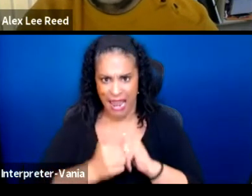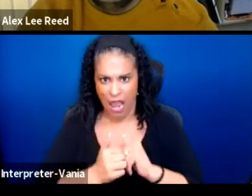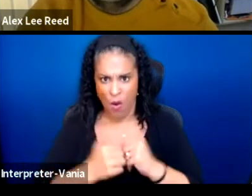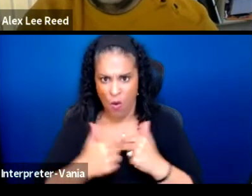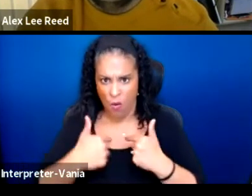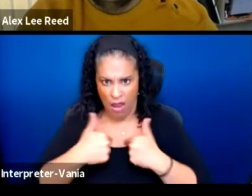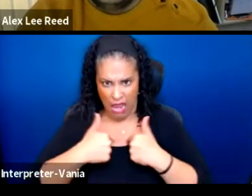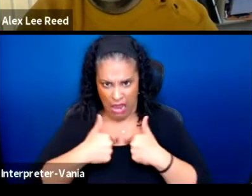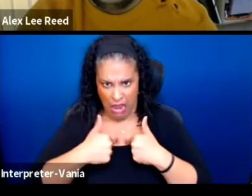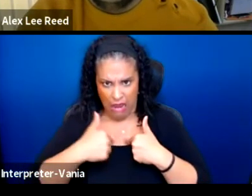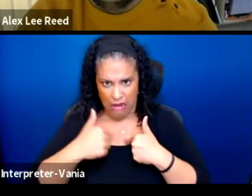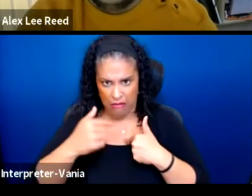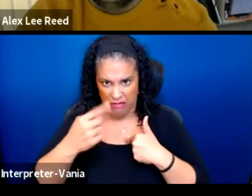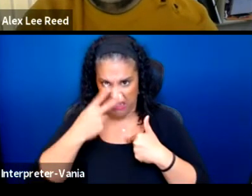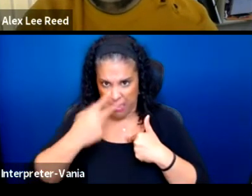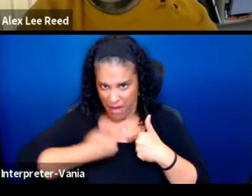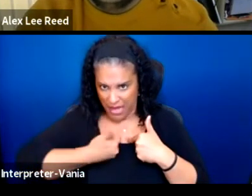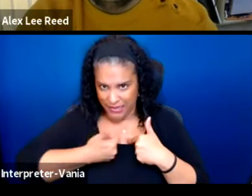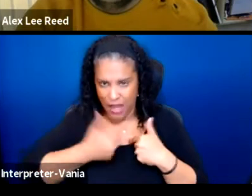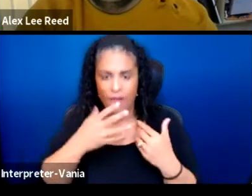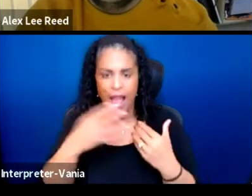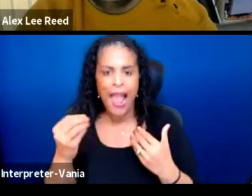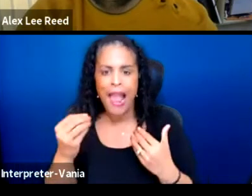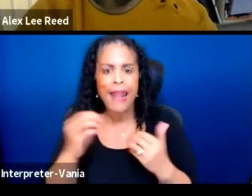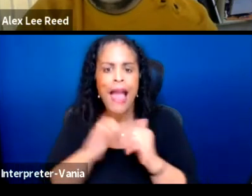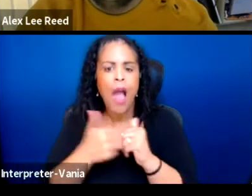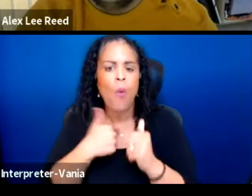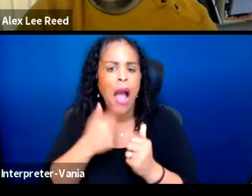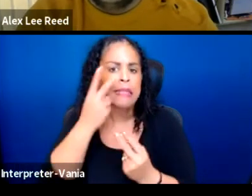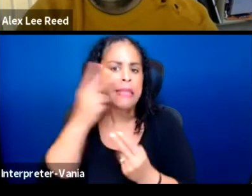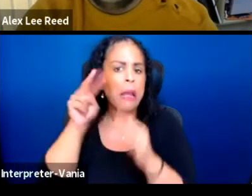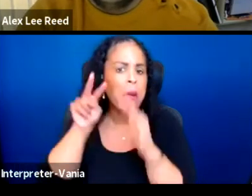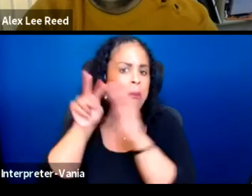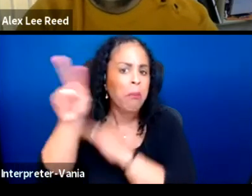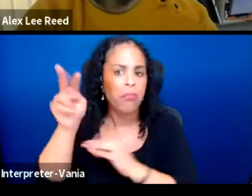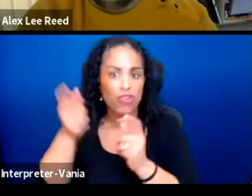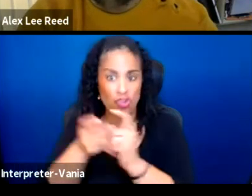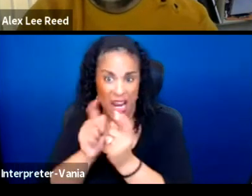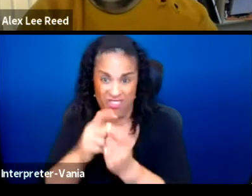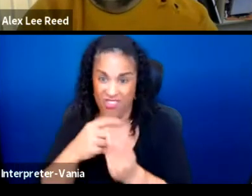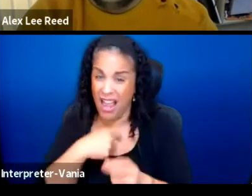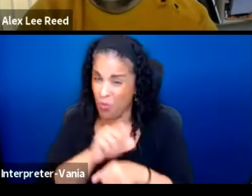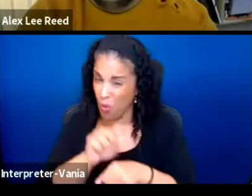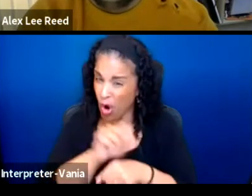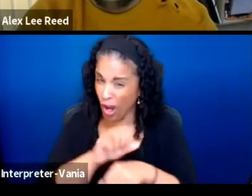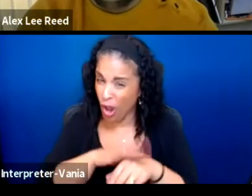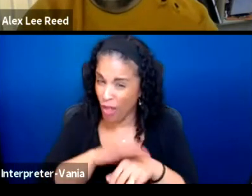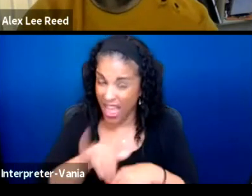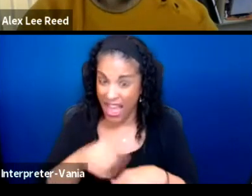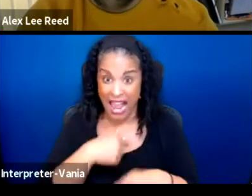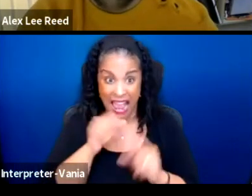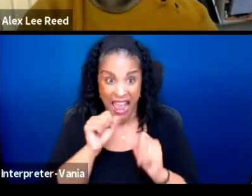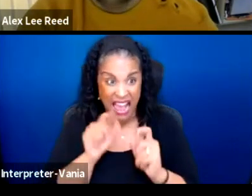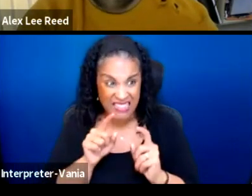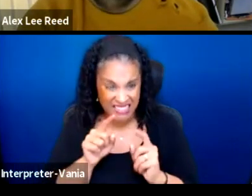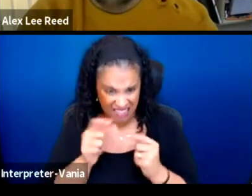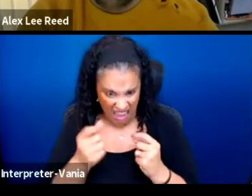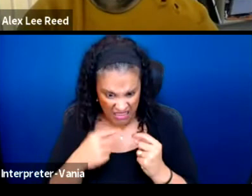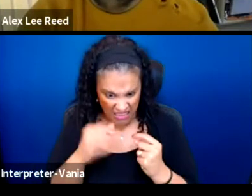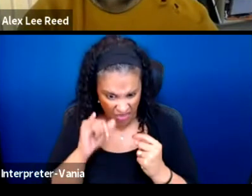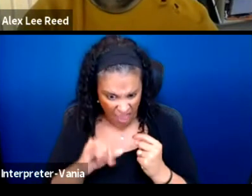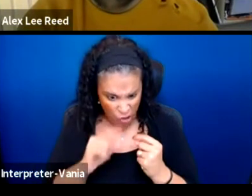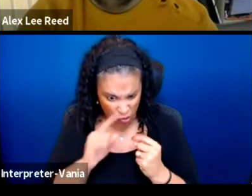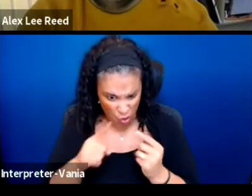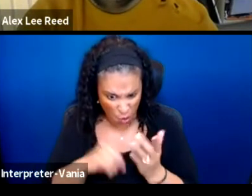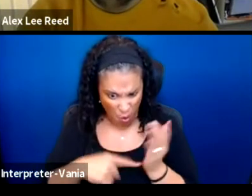for change. So I'm working on that one. I ask all the time, is that true? Is that thing that I'm thinking,